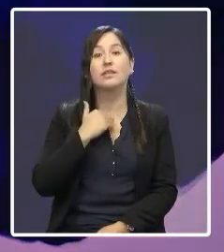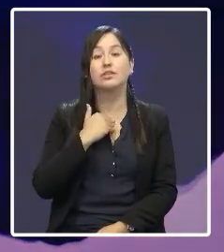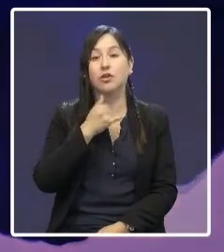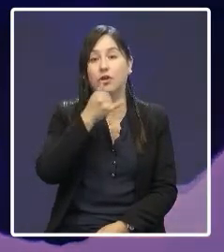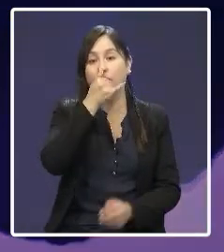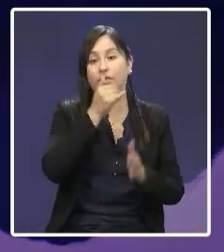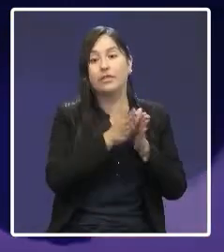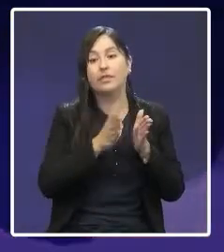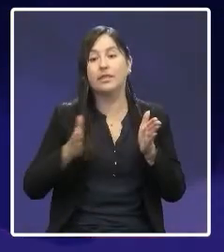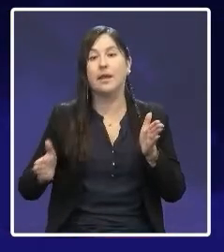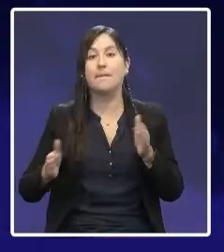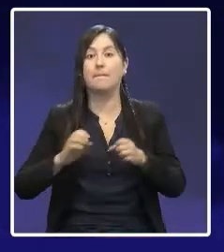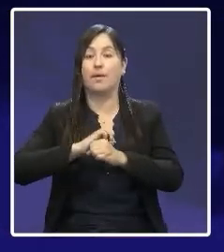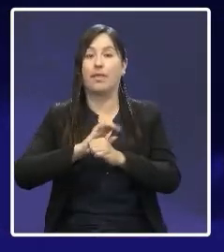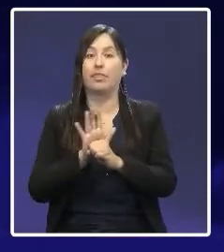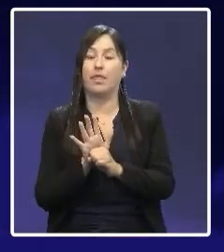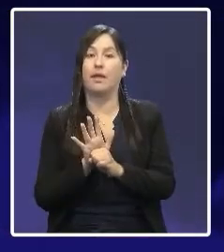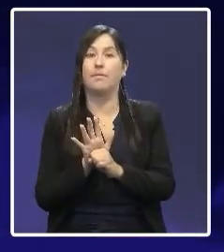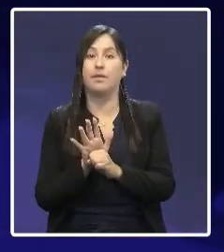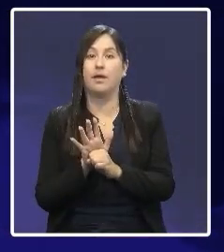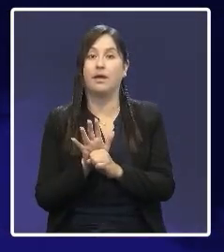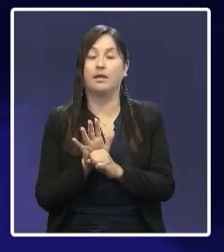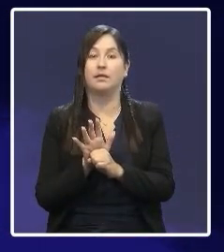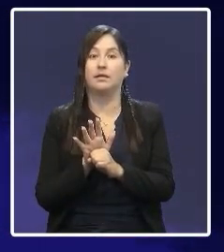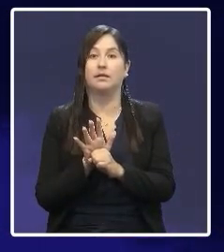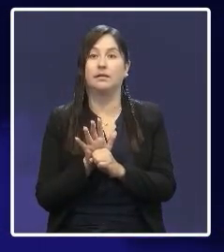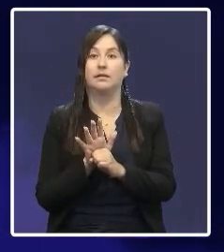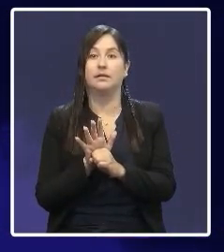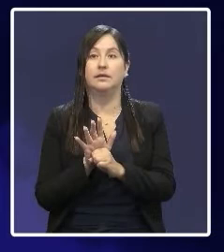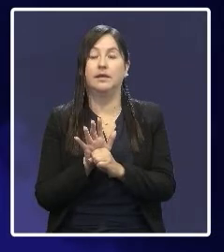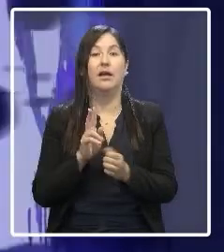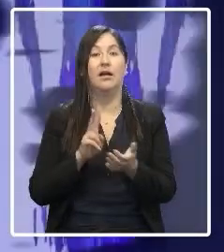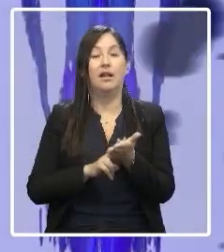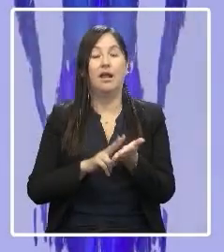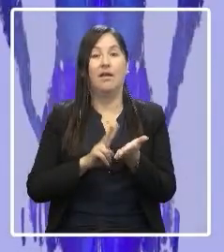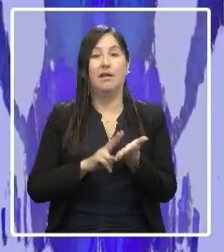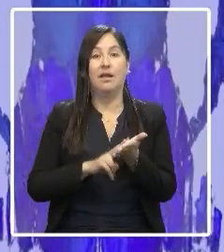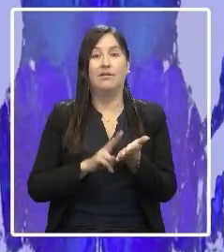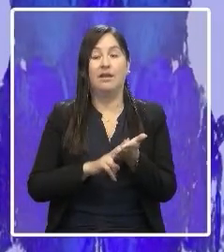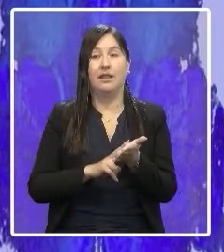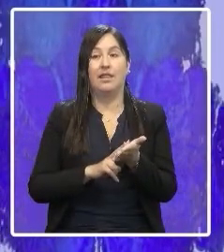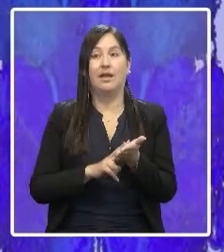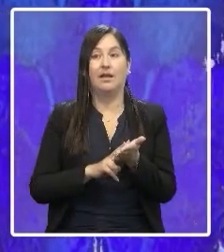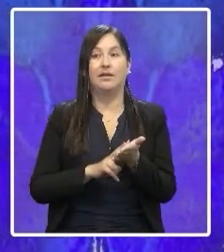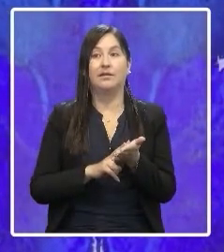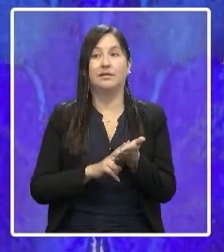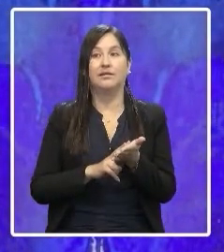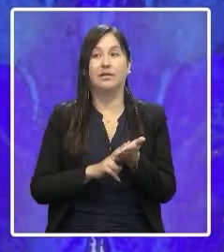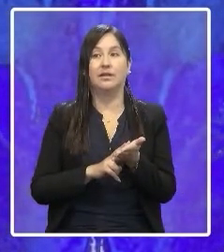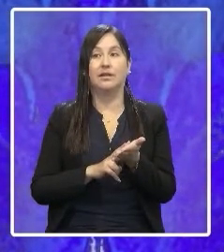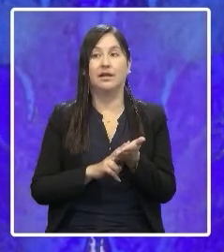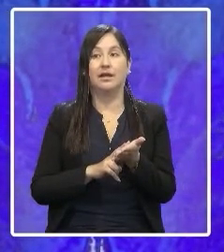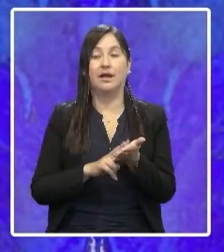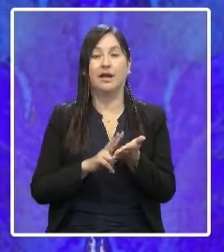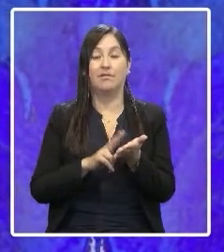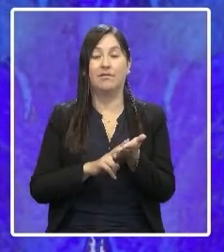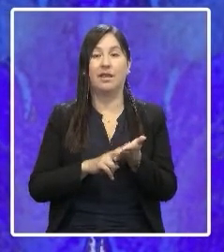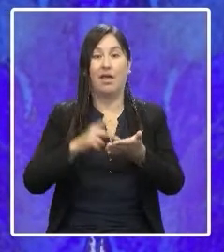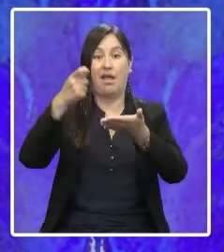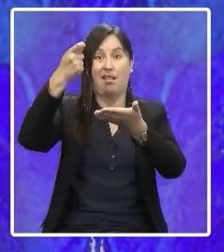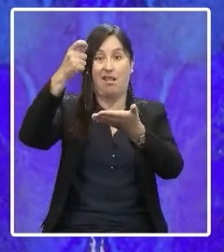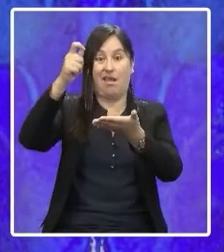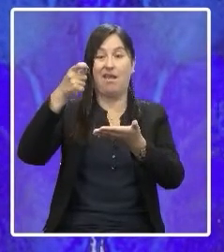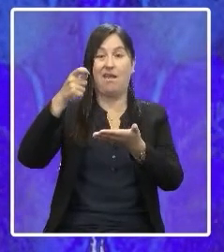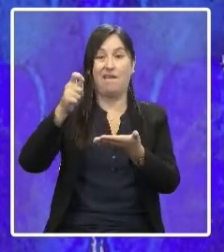behaviors to make a good assessment. And that some behaviors, particularly online pornography and smartphone use disorder, there was